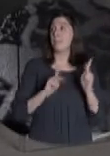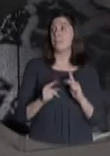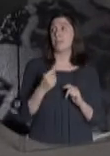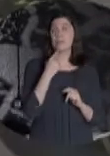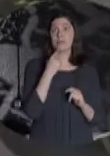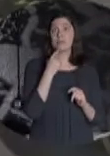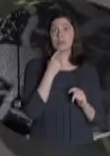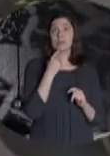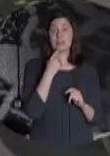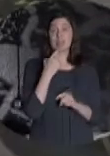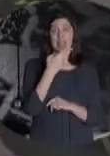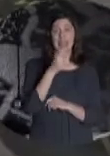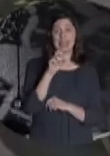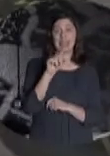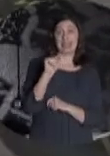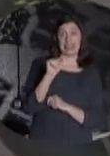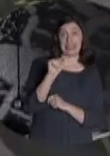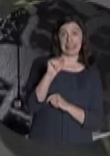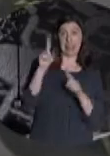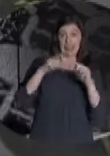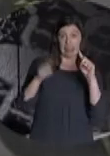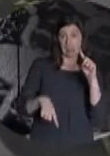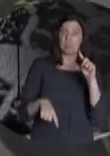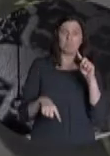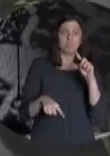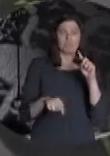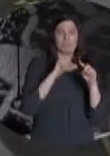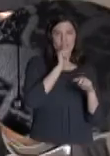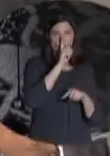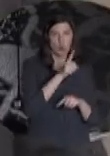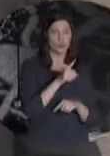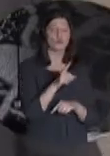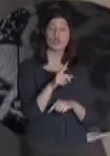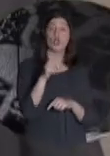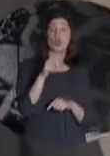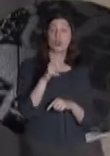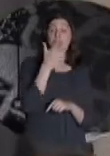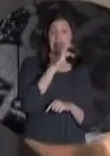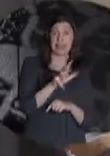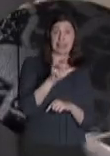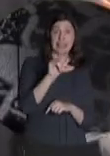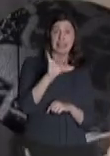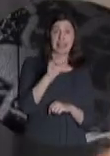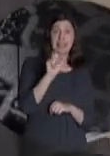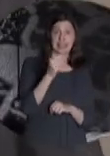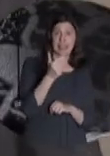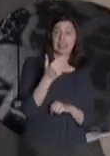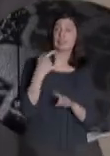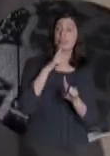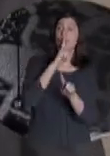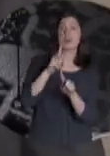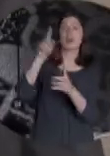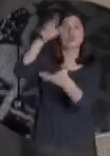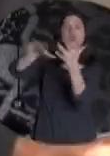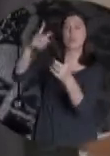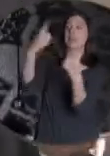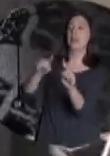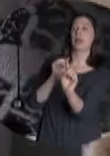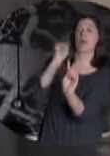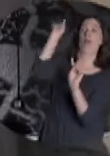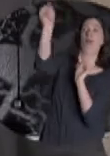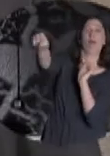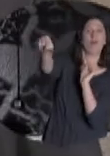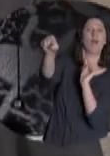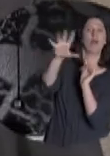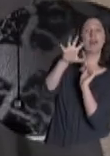lightning. There's no such thing as heat lightning. What people think is heat lightning is actually just storms that are further off in the distance. They might be 50 to